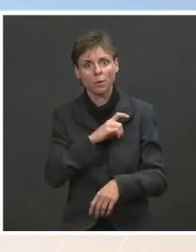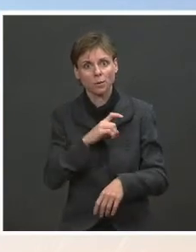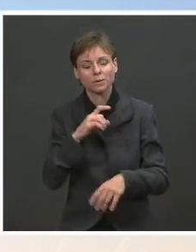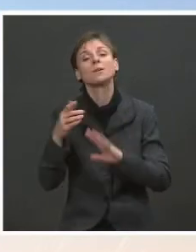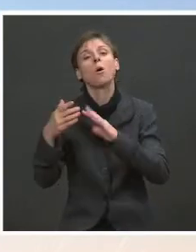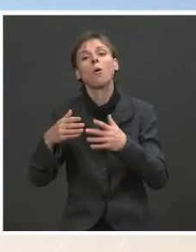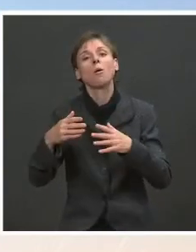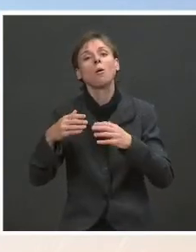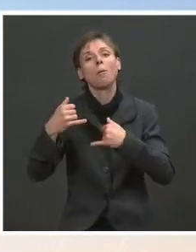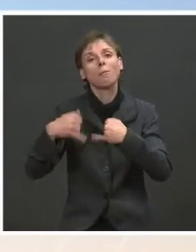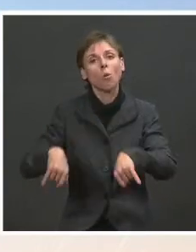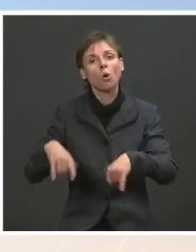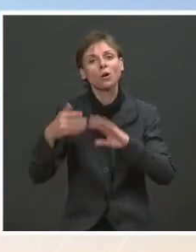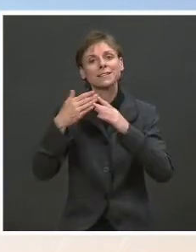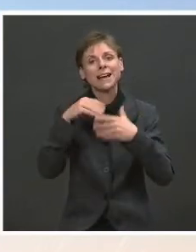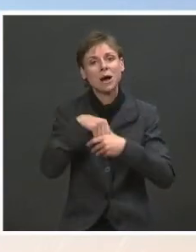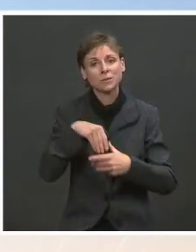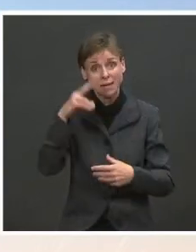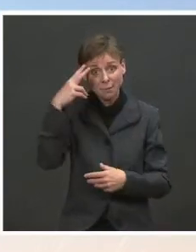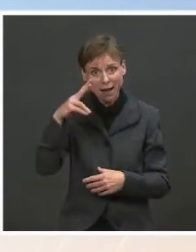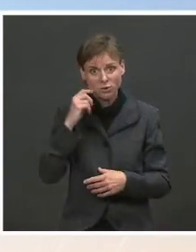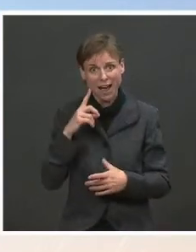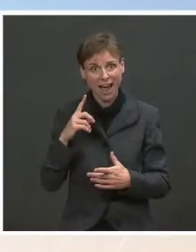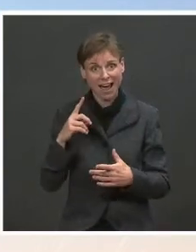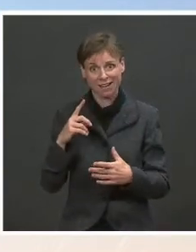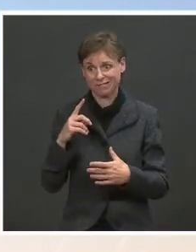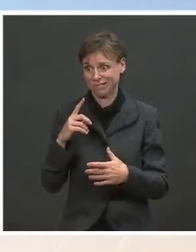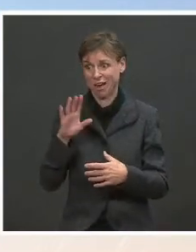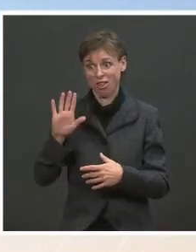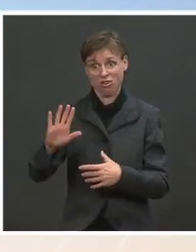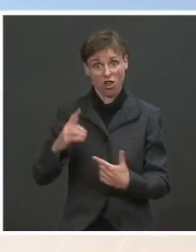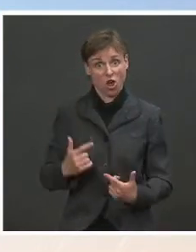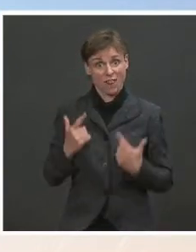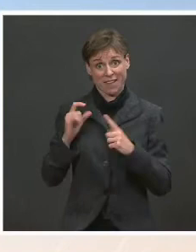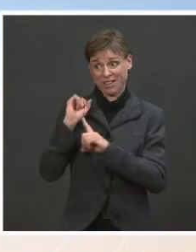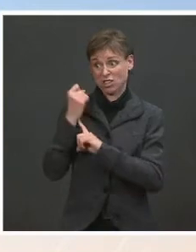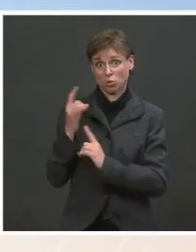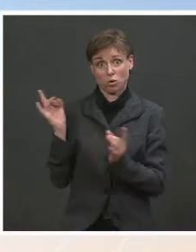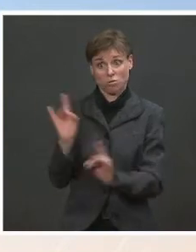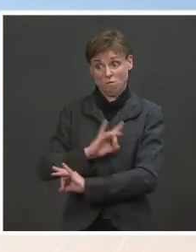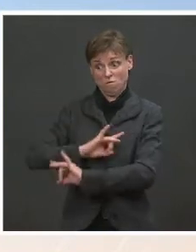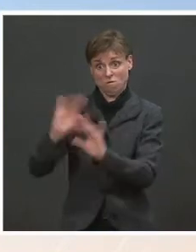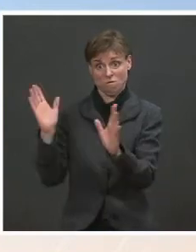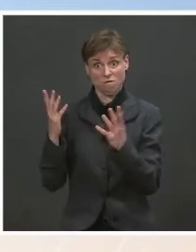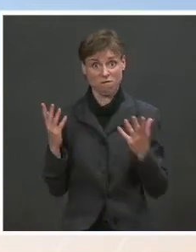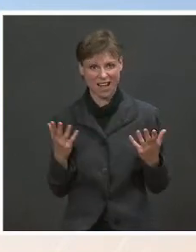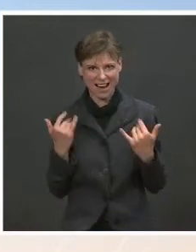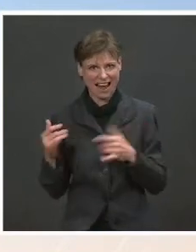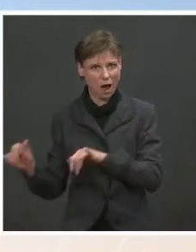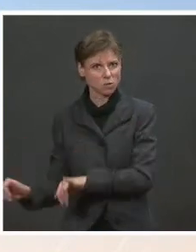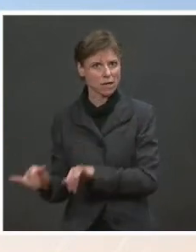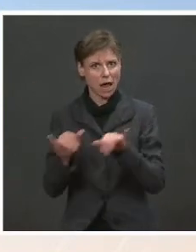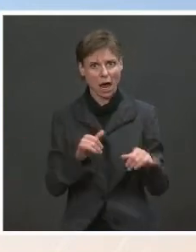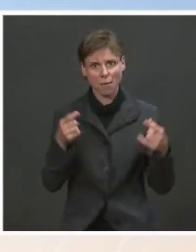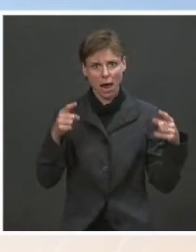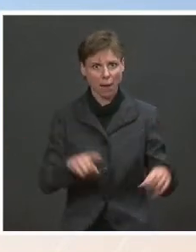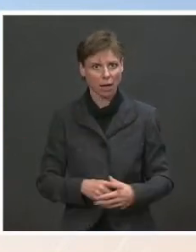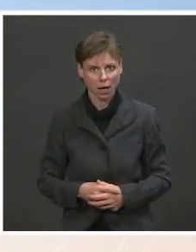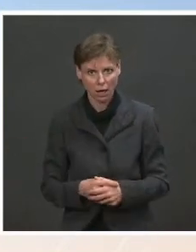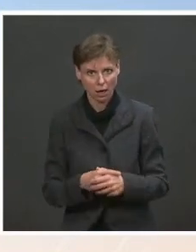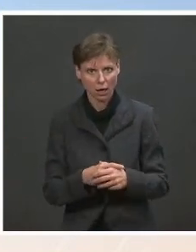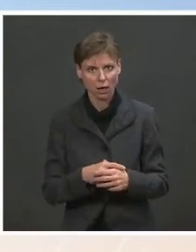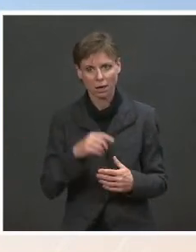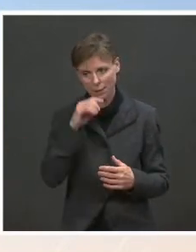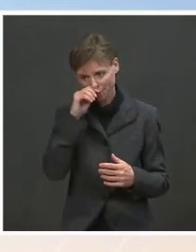pretty dangerous living conditions for these migrants. And so now you have the exact same thing happening. Even though you all have rescinded